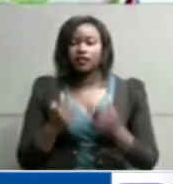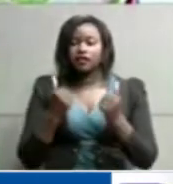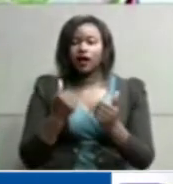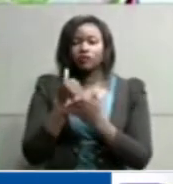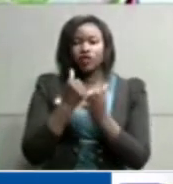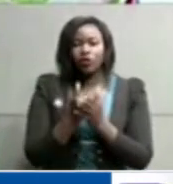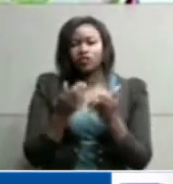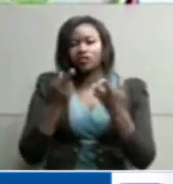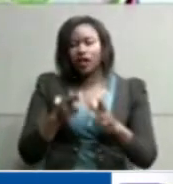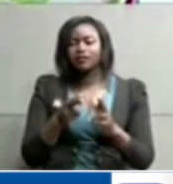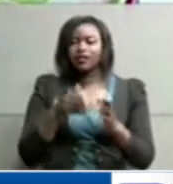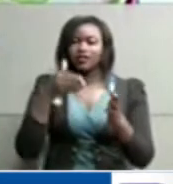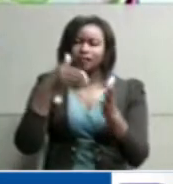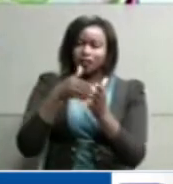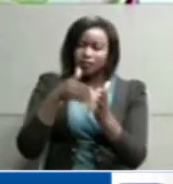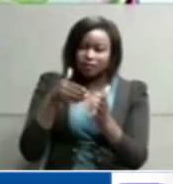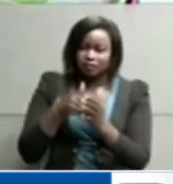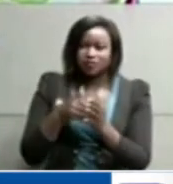complication of trying to